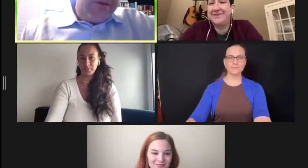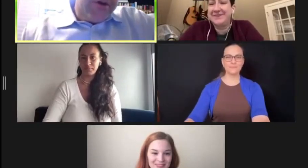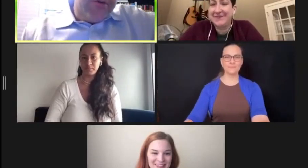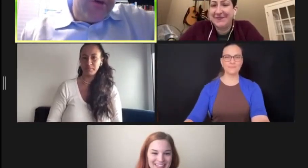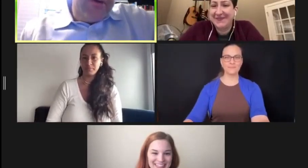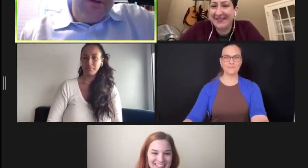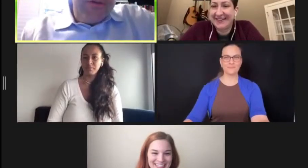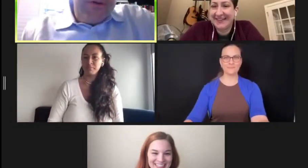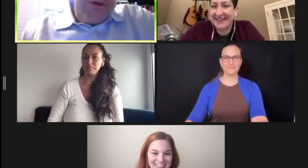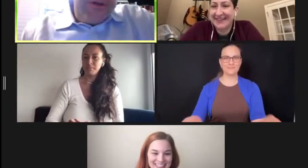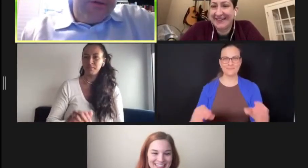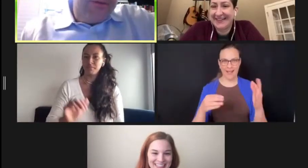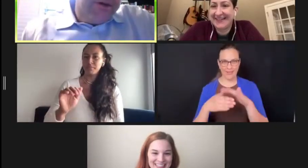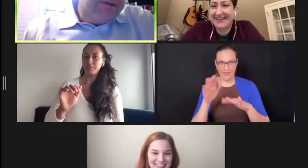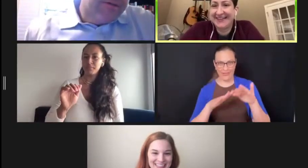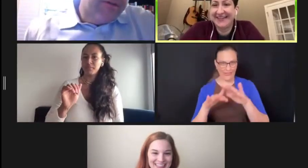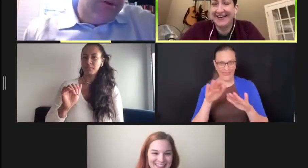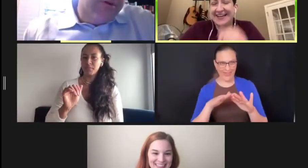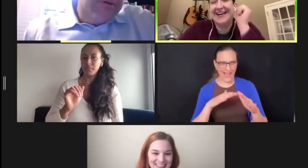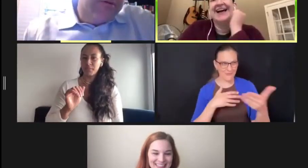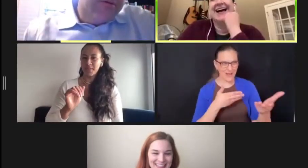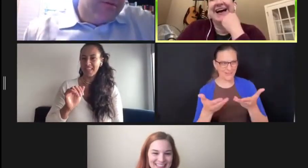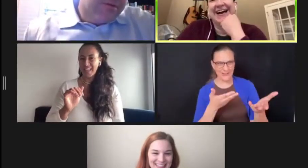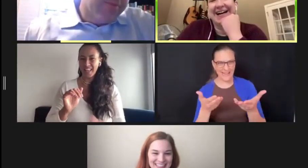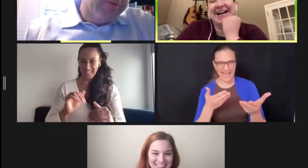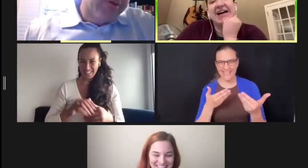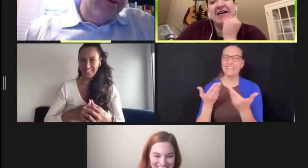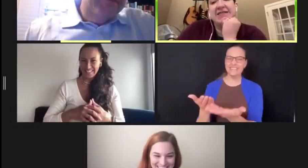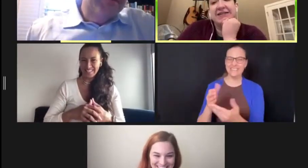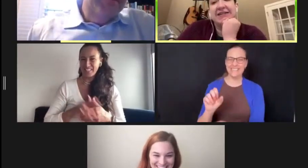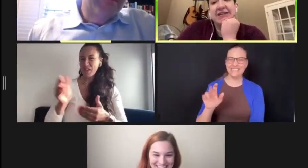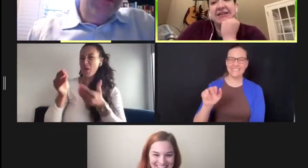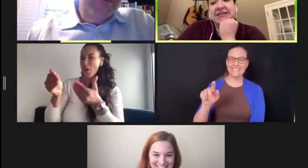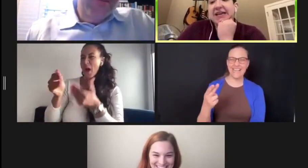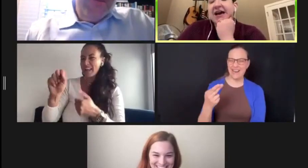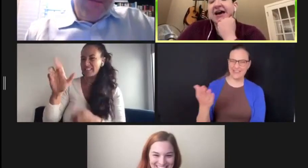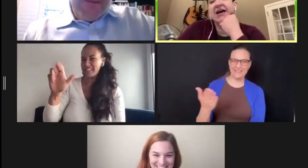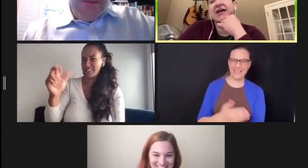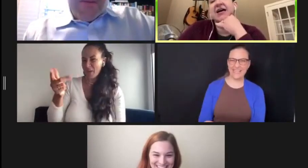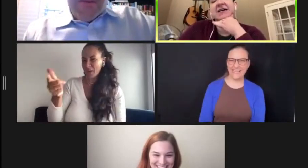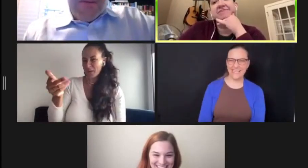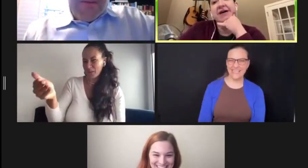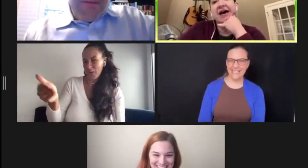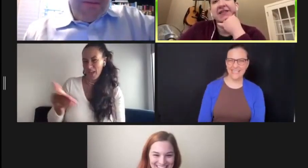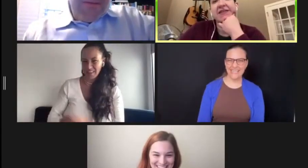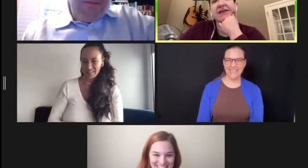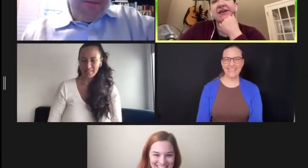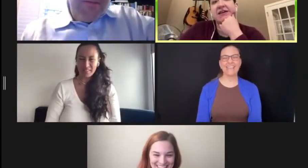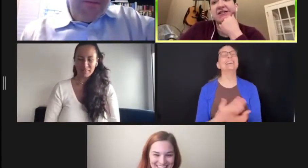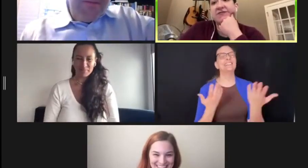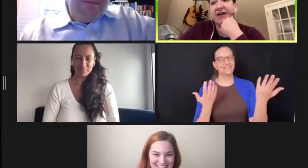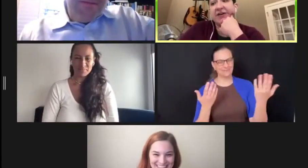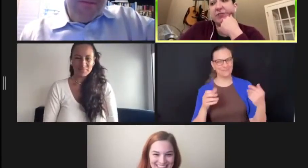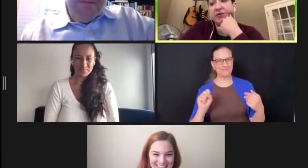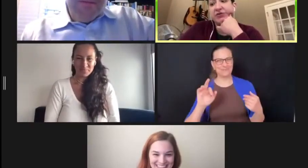ahead. Go ahead. No, go ahead, Sarah. And yeah, because I think we'll have complementary. Yeah, I think it's valuable